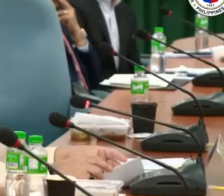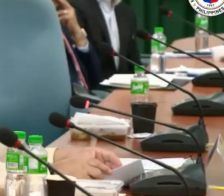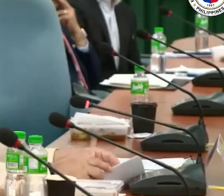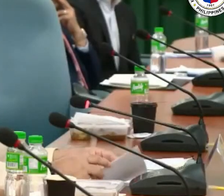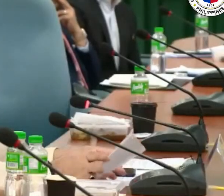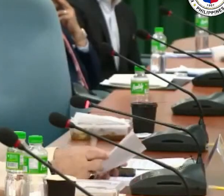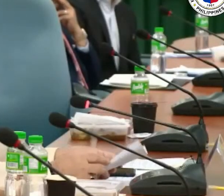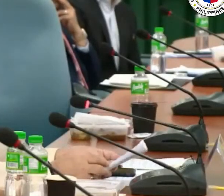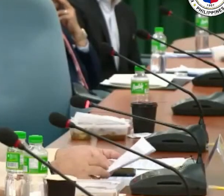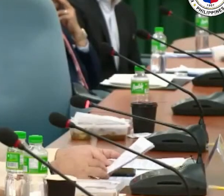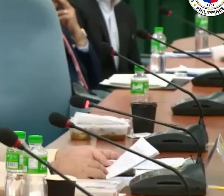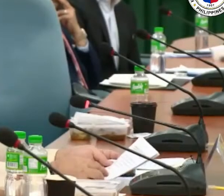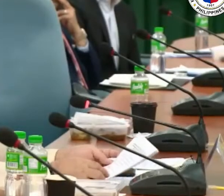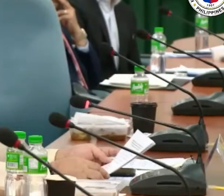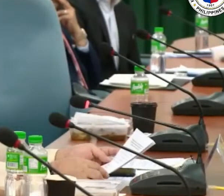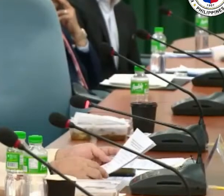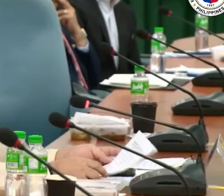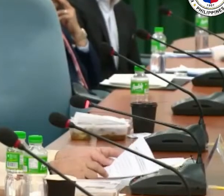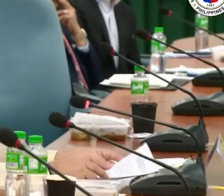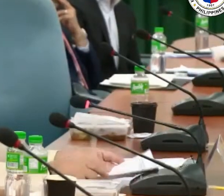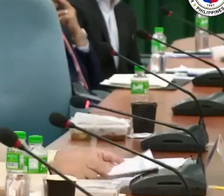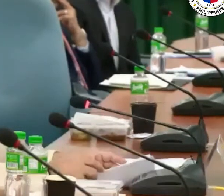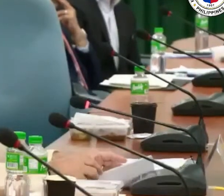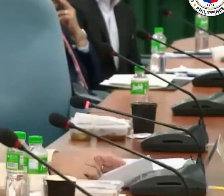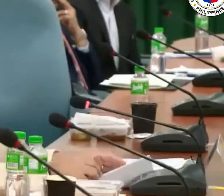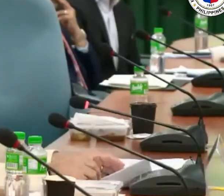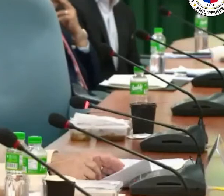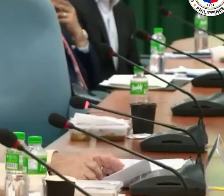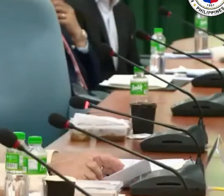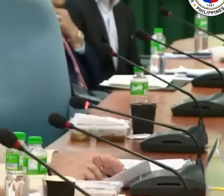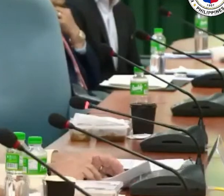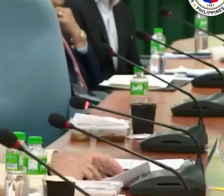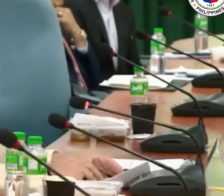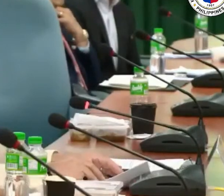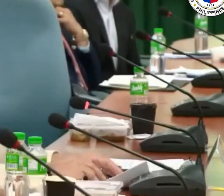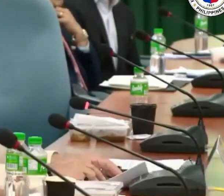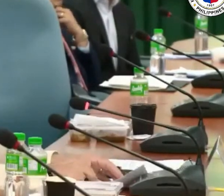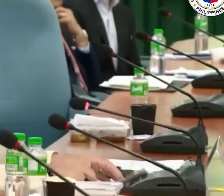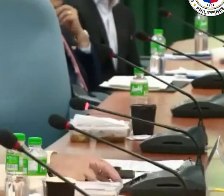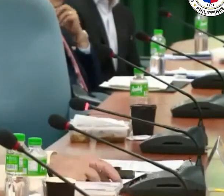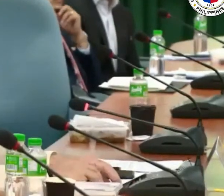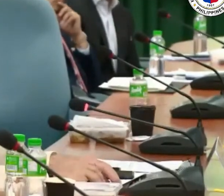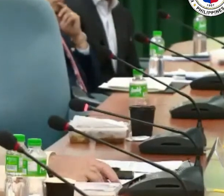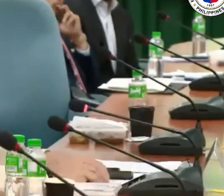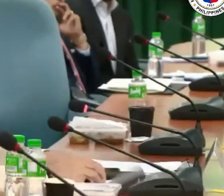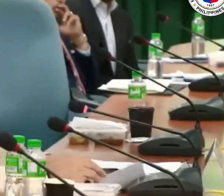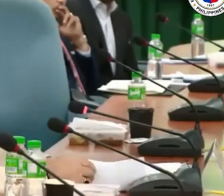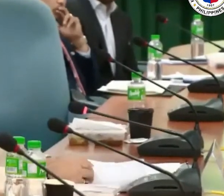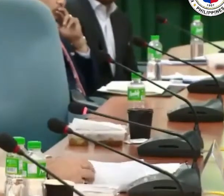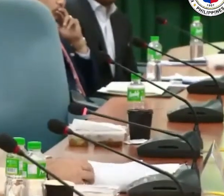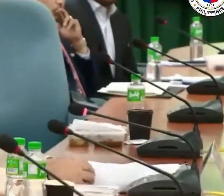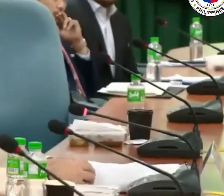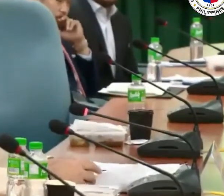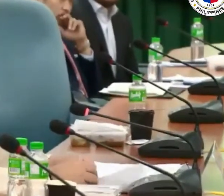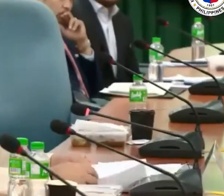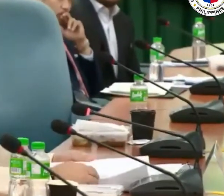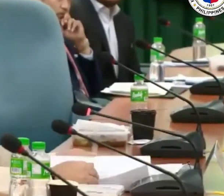can submit. Okay. Binabasa naman namin lahat. Okay. Katulad yung sa sign language, I think we are very clear.